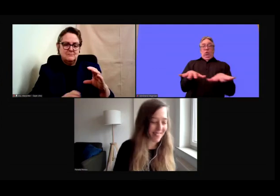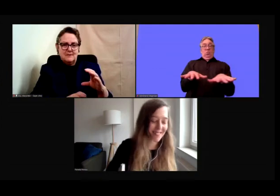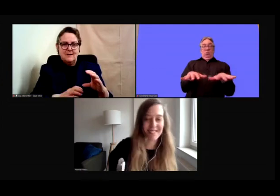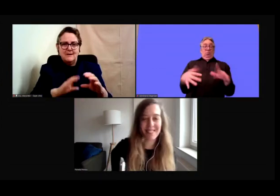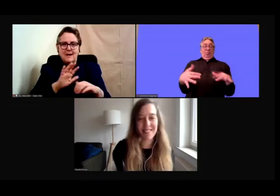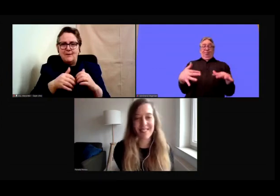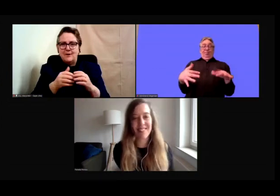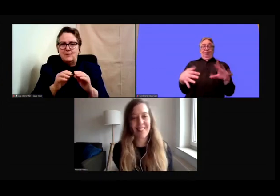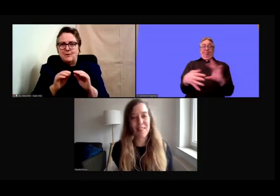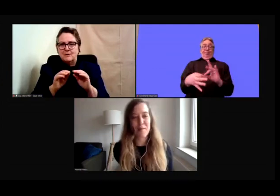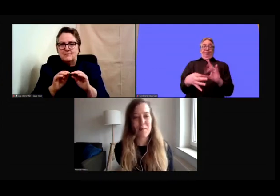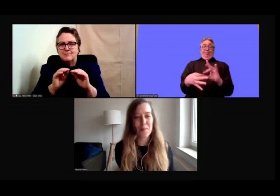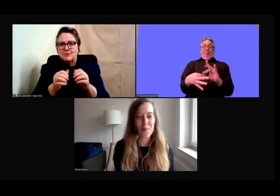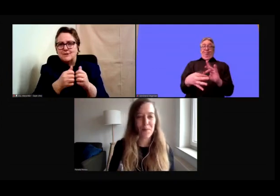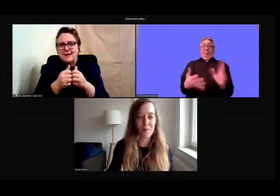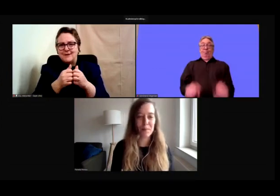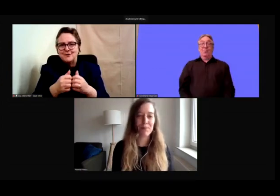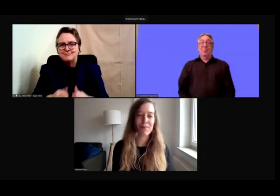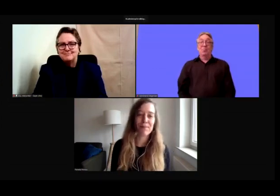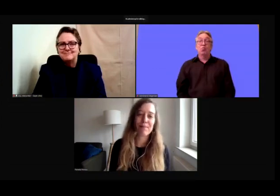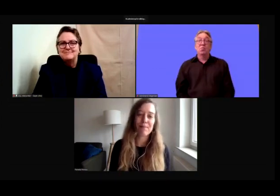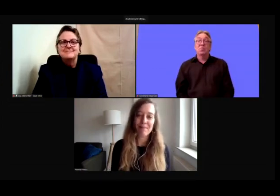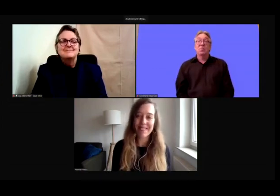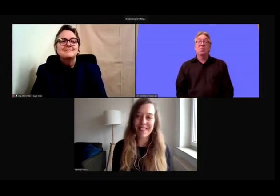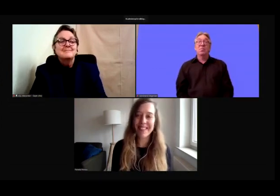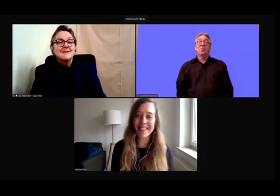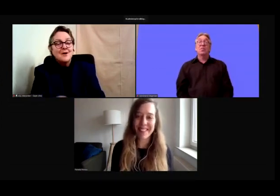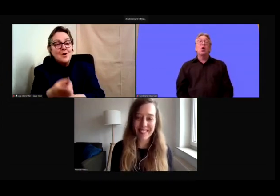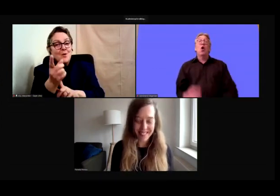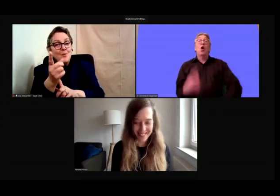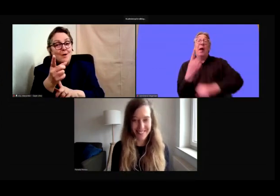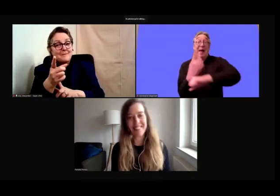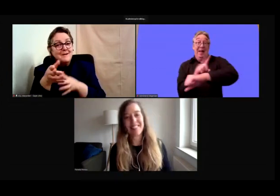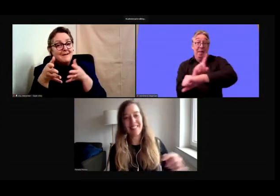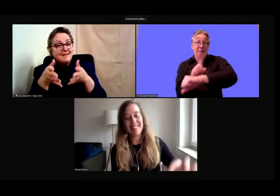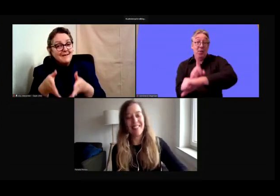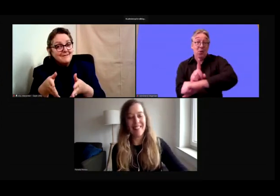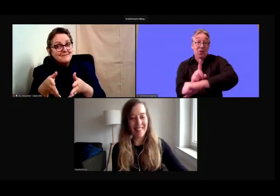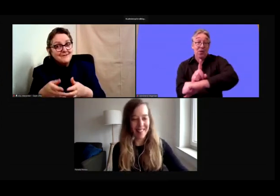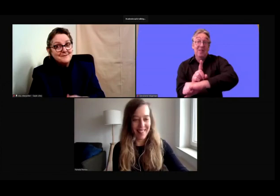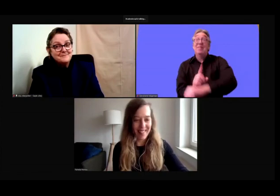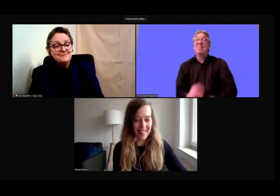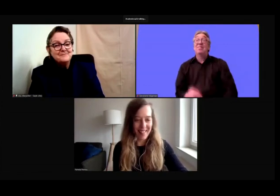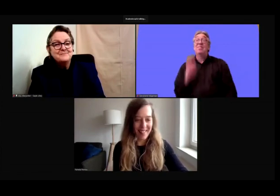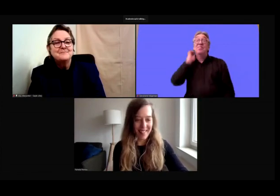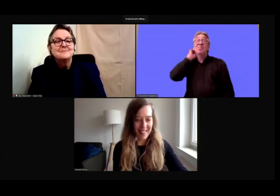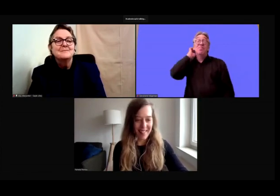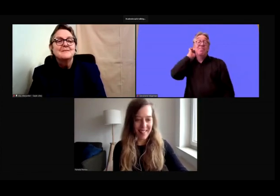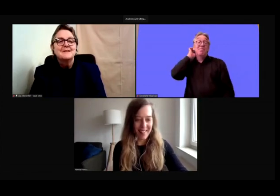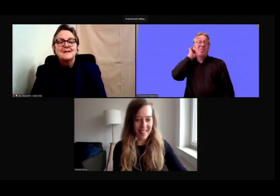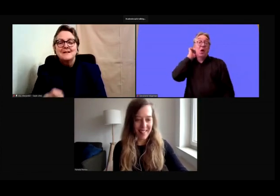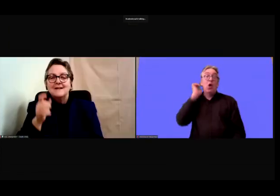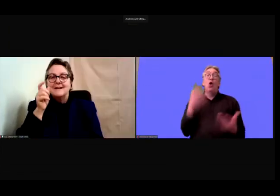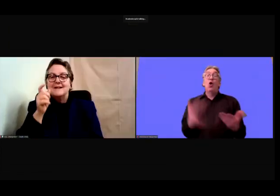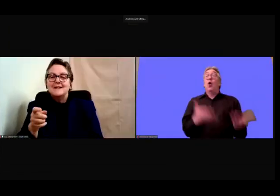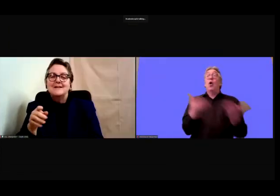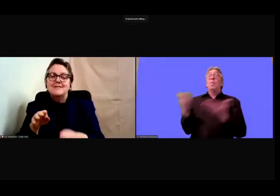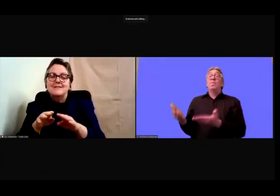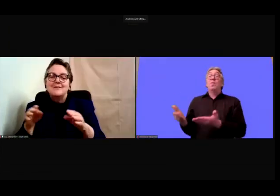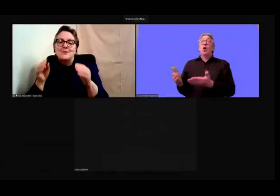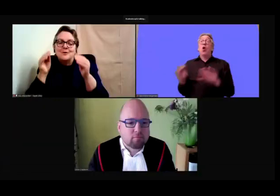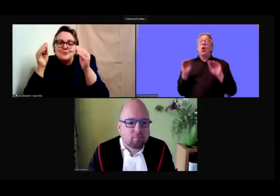Thank you. Okay, 1 minute left, and so I give the floor to Professor